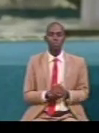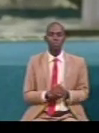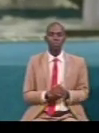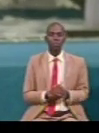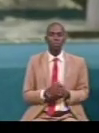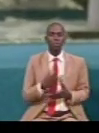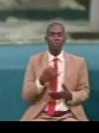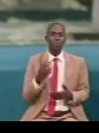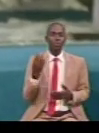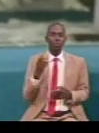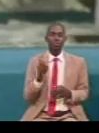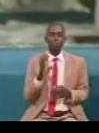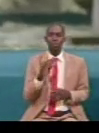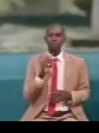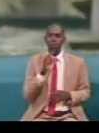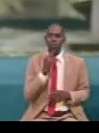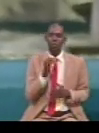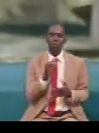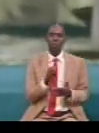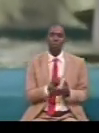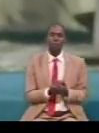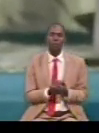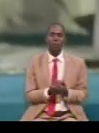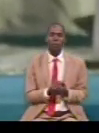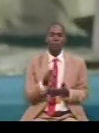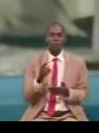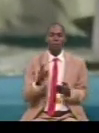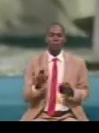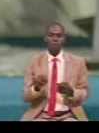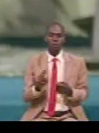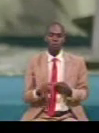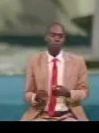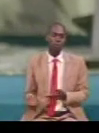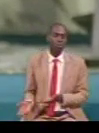were so severe that they had to refer me to the University Teaching Hospital.